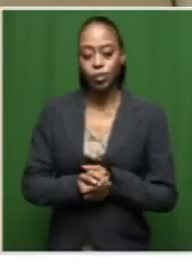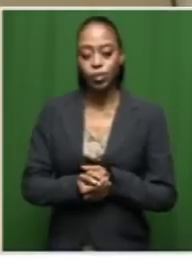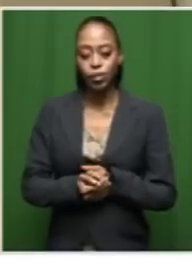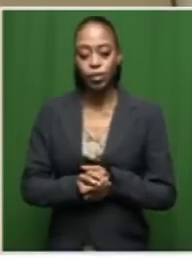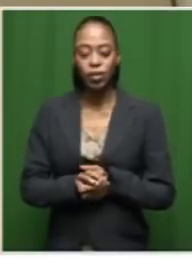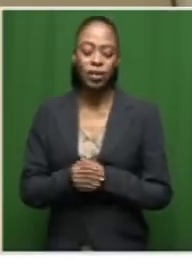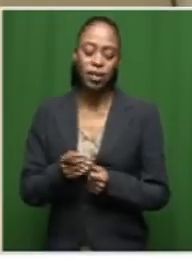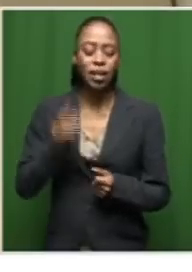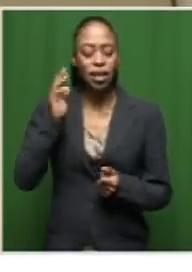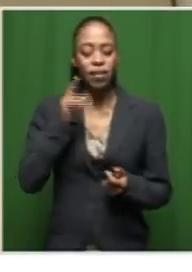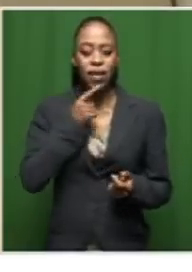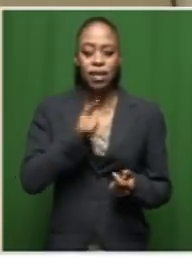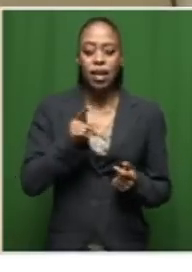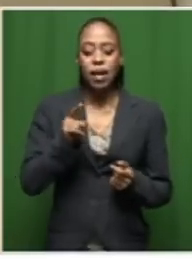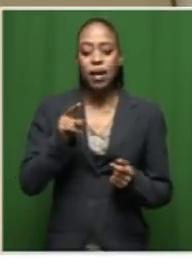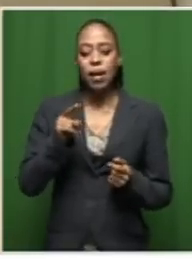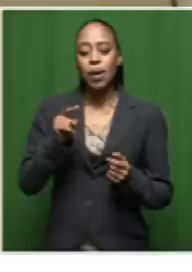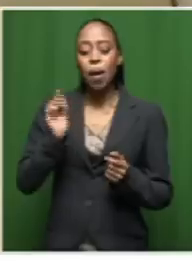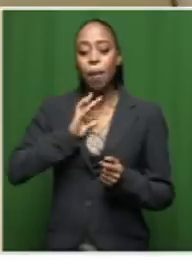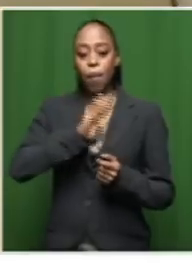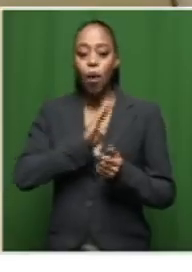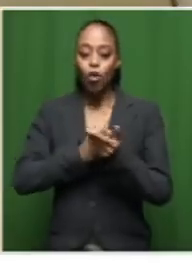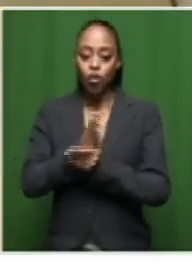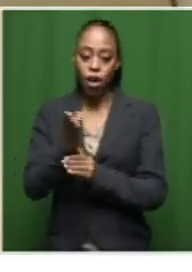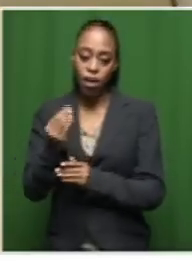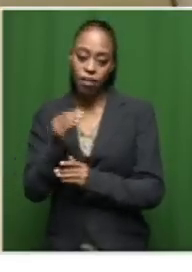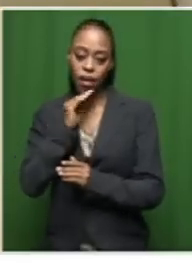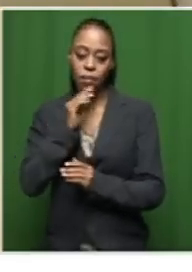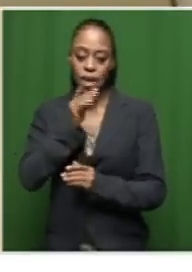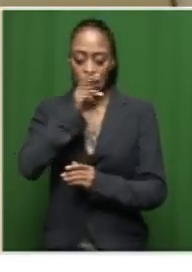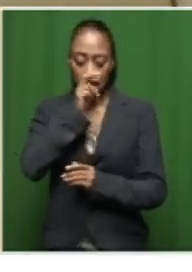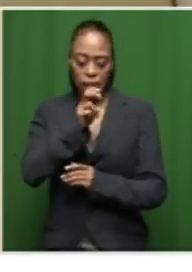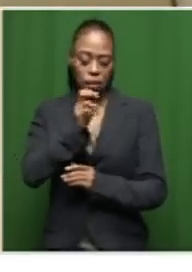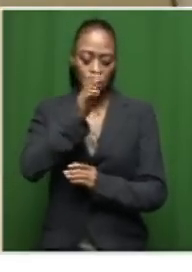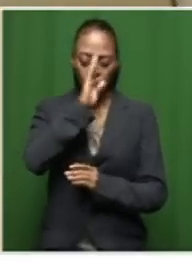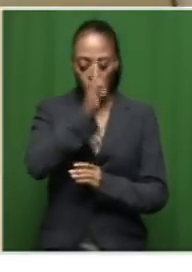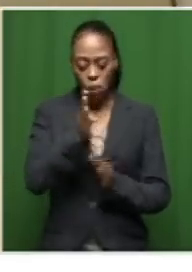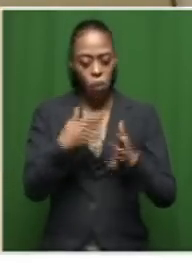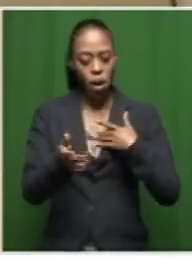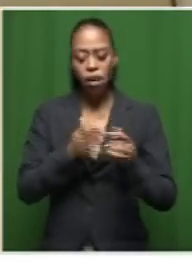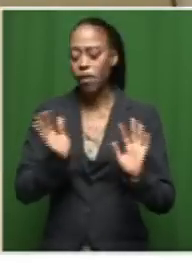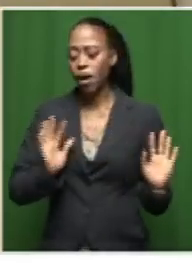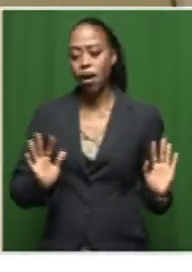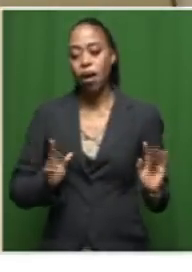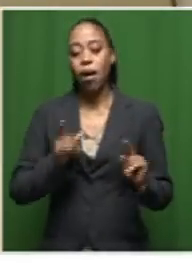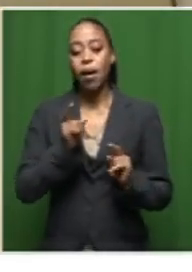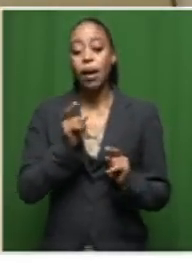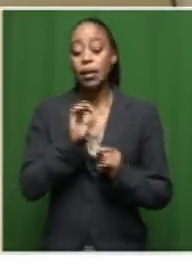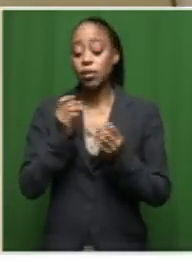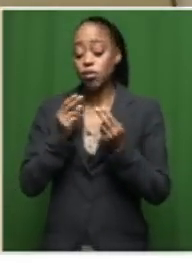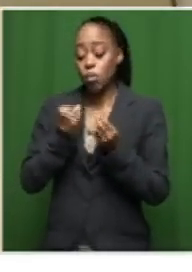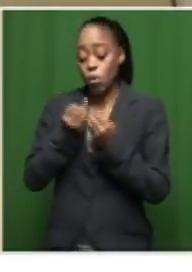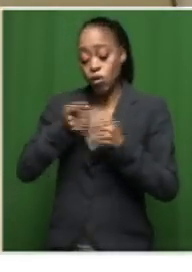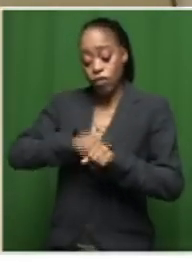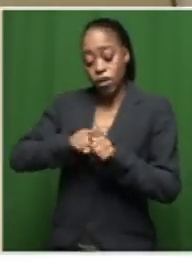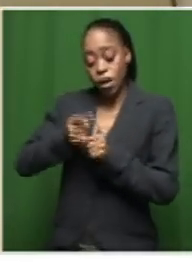in an irrational manner. That is mostly then how we get the complaint, because someone will be alleging that, but